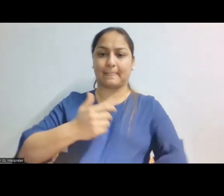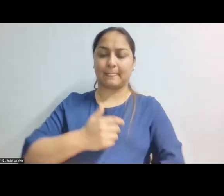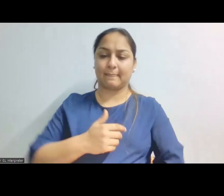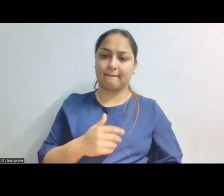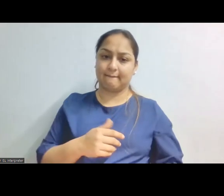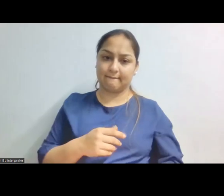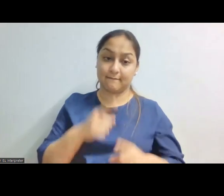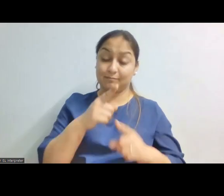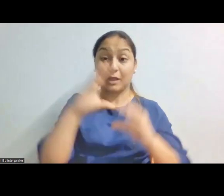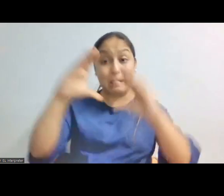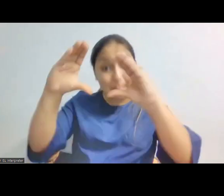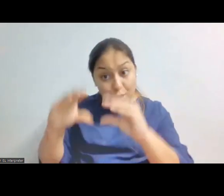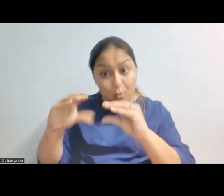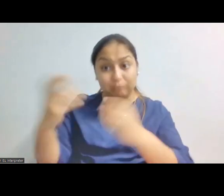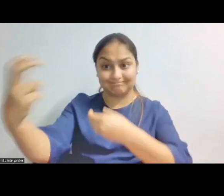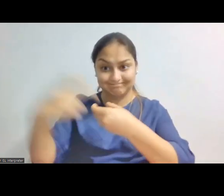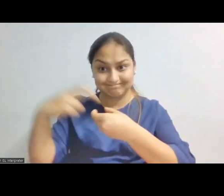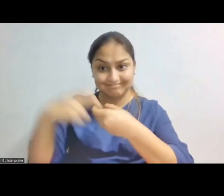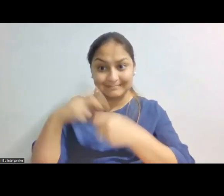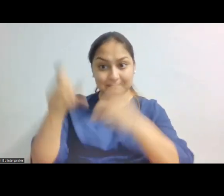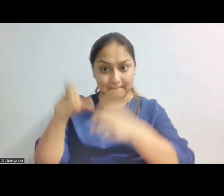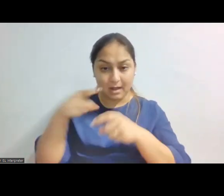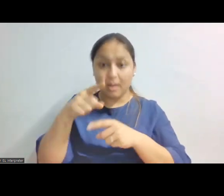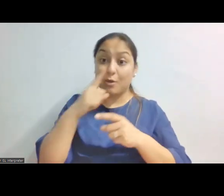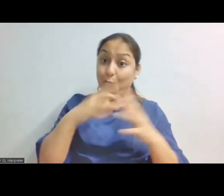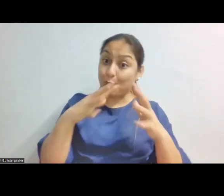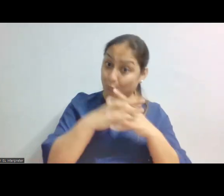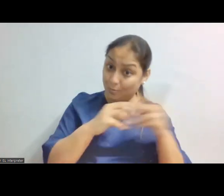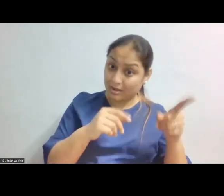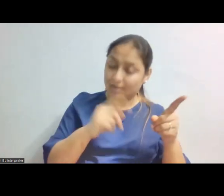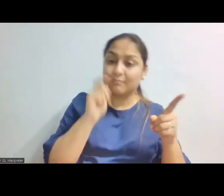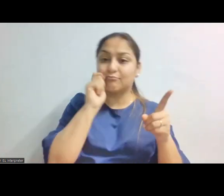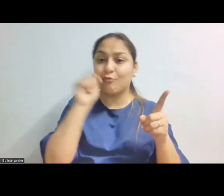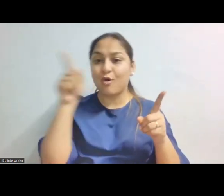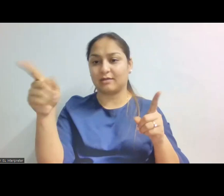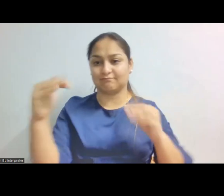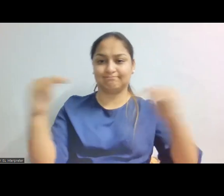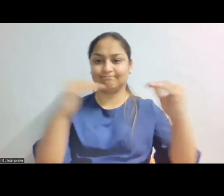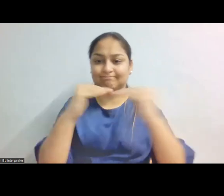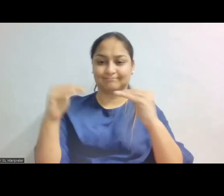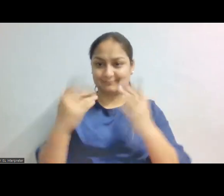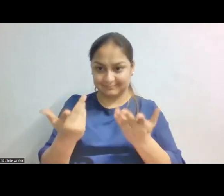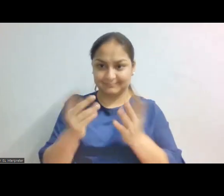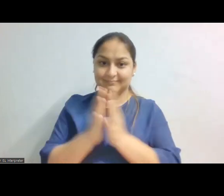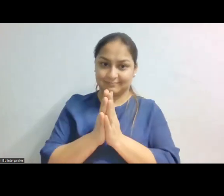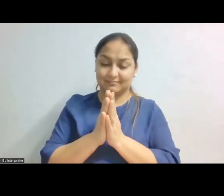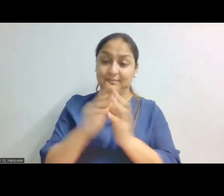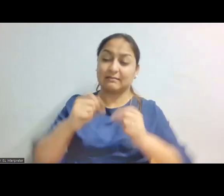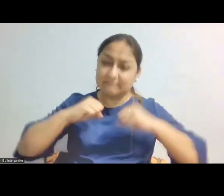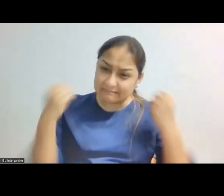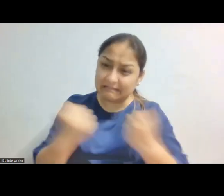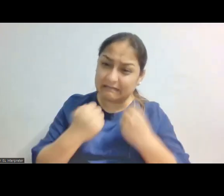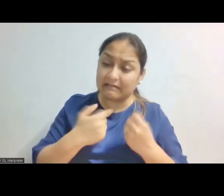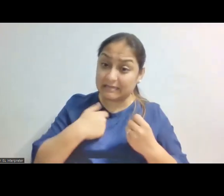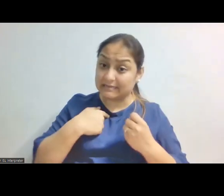the lower enrollment among the women compared to the men. So and there is a study which suggests that